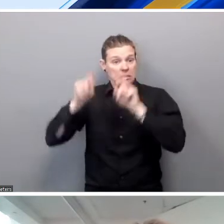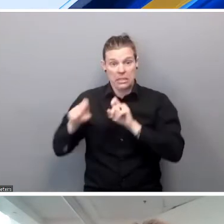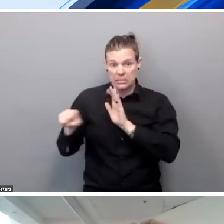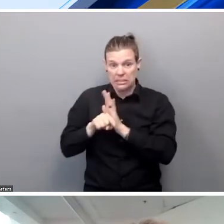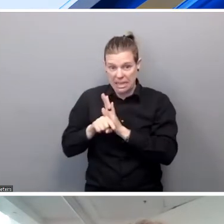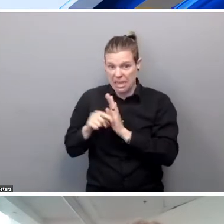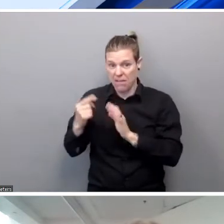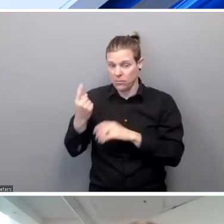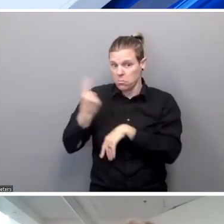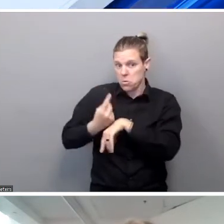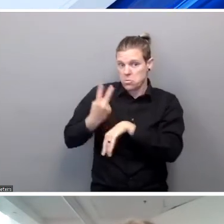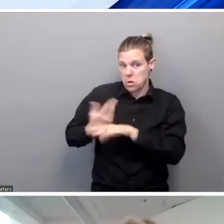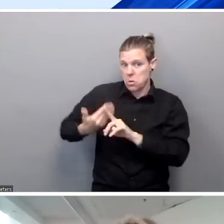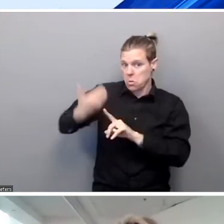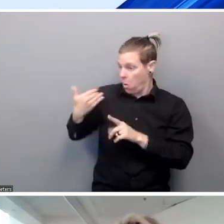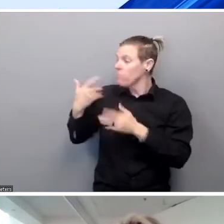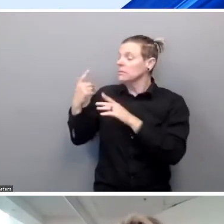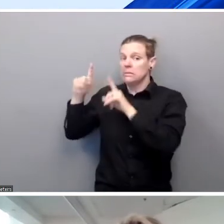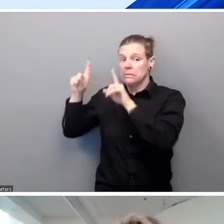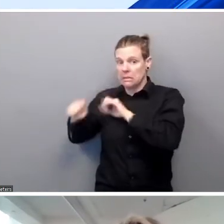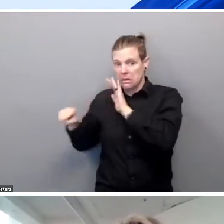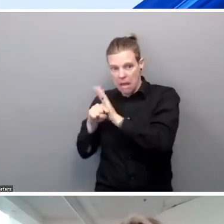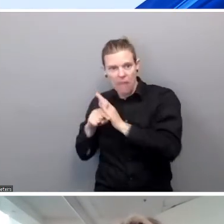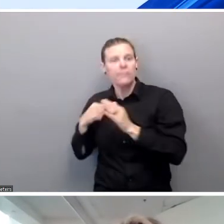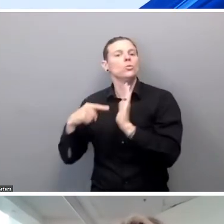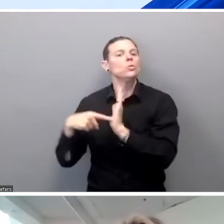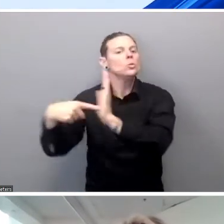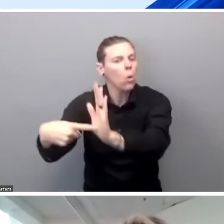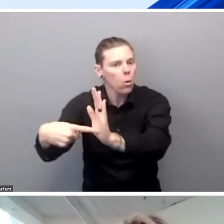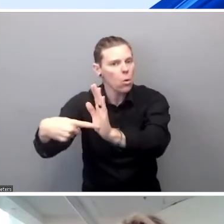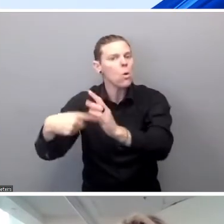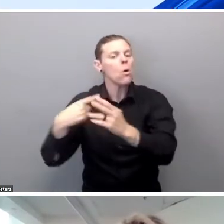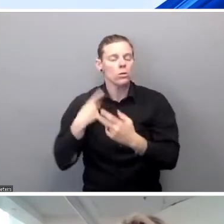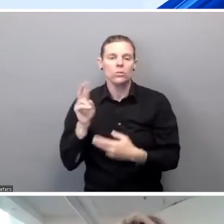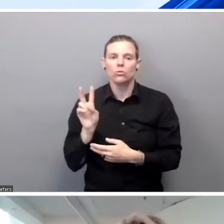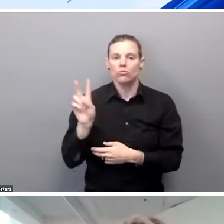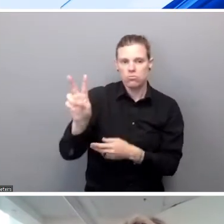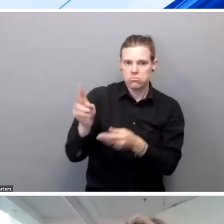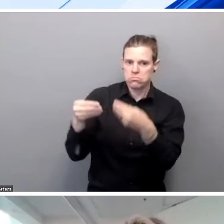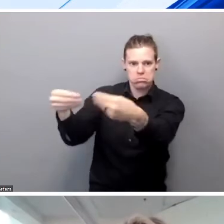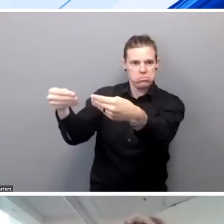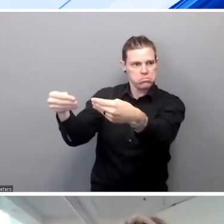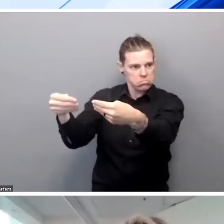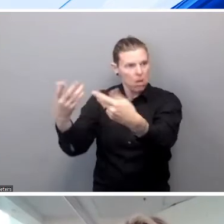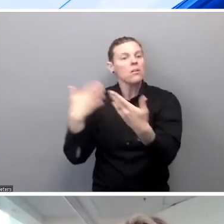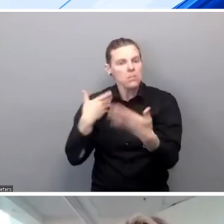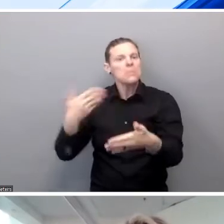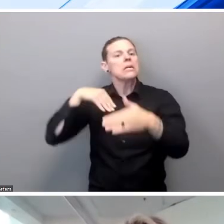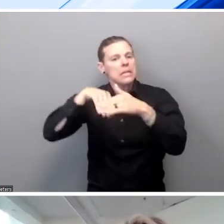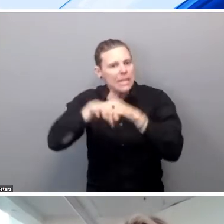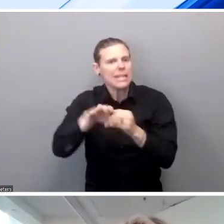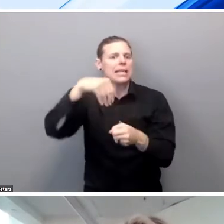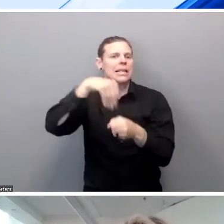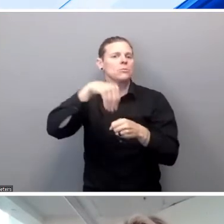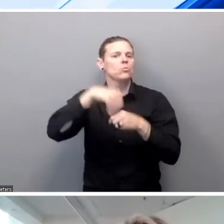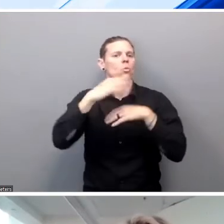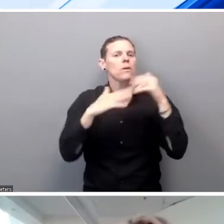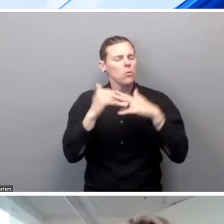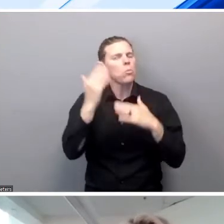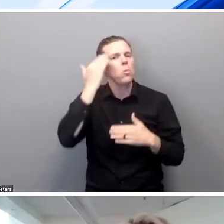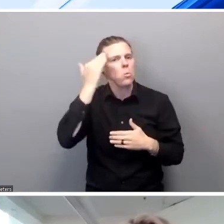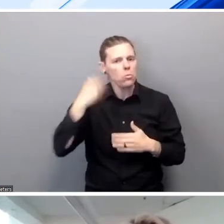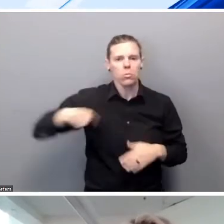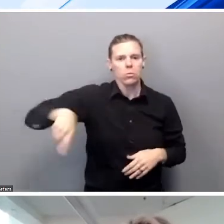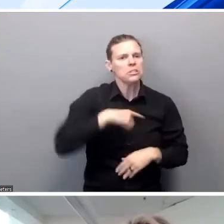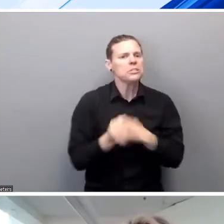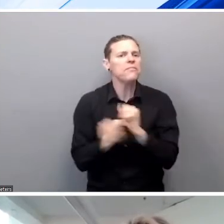a way of making indoor environments safer. I think it will be even more safe as more of us get a